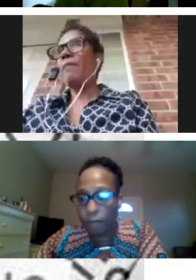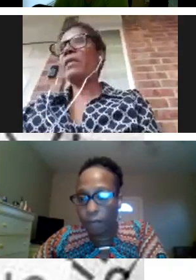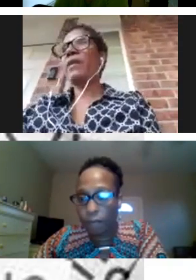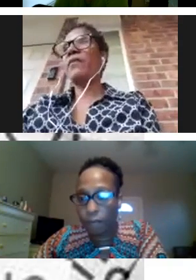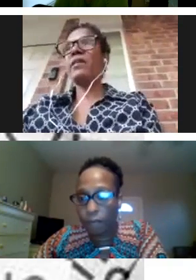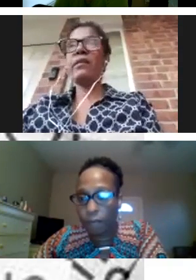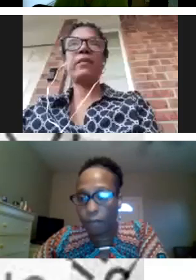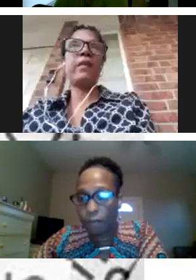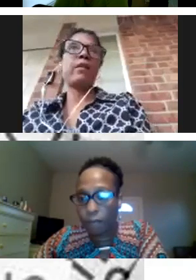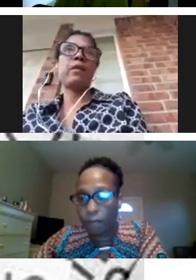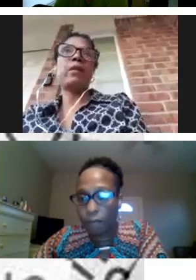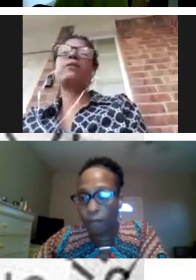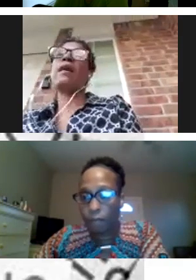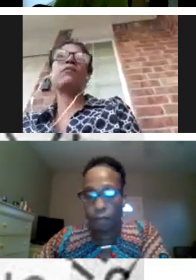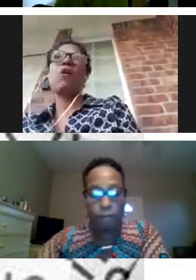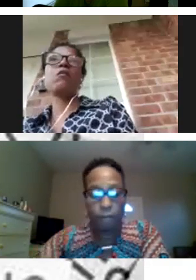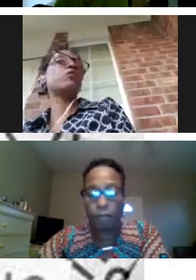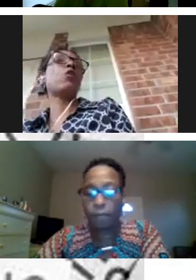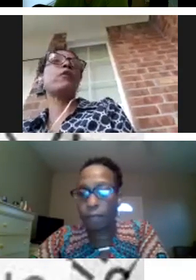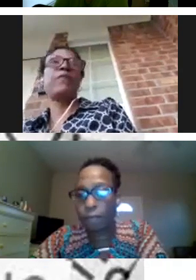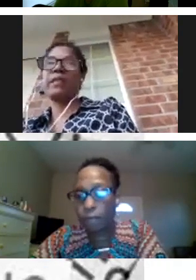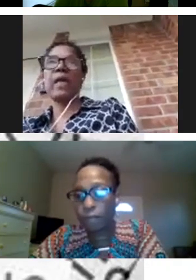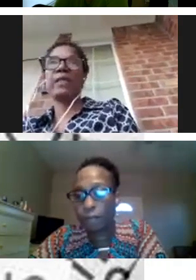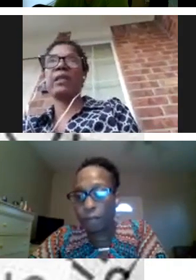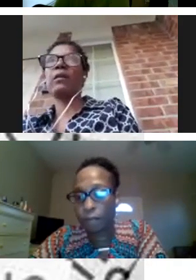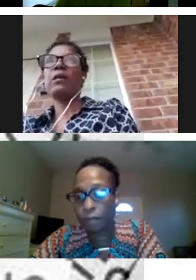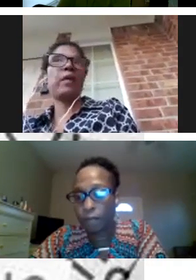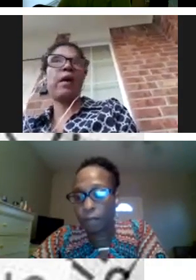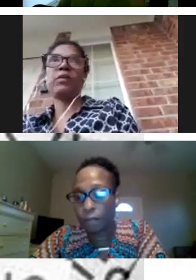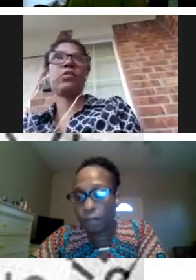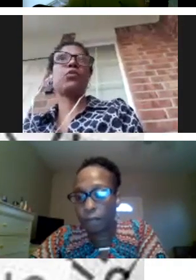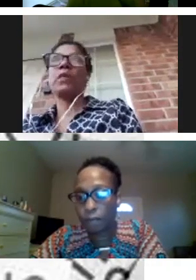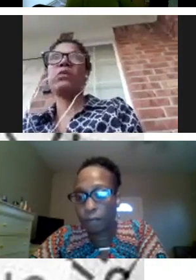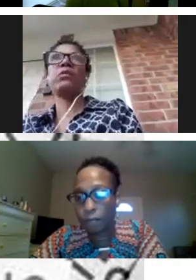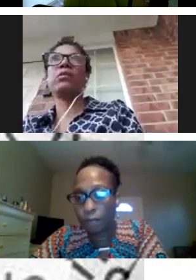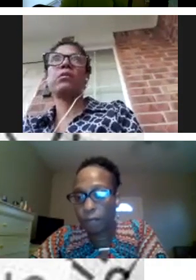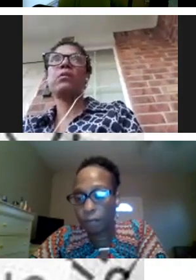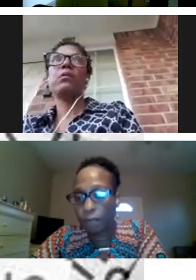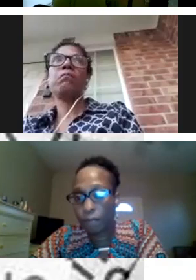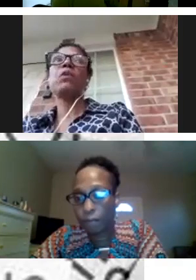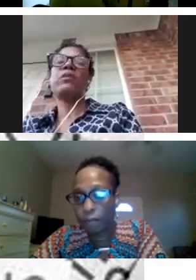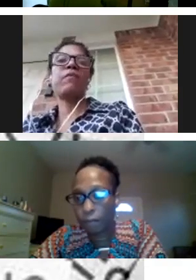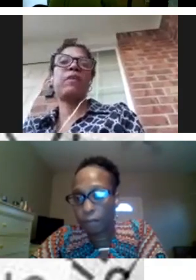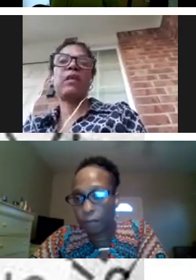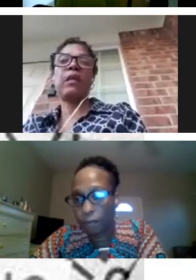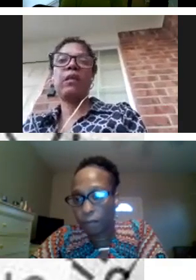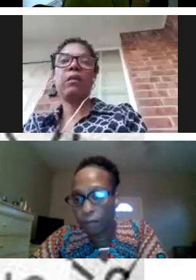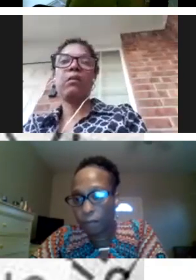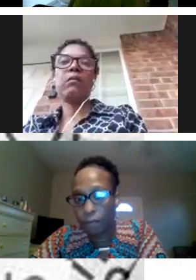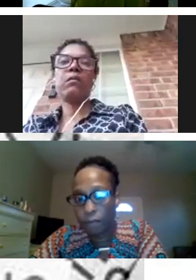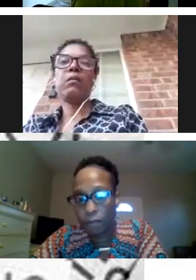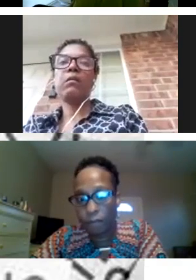Let me say this. This is Tana again. Town halls are fantastic to ask your questions. Most definitely.